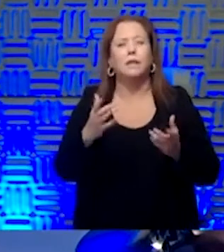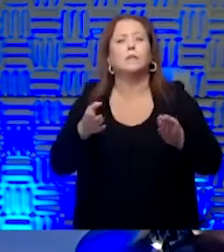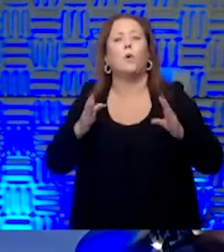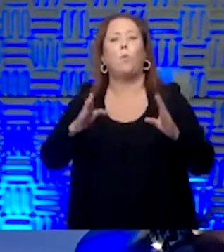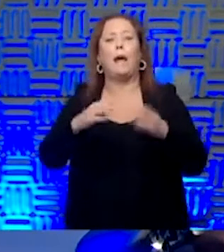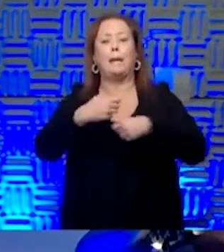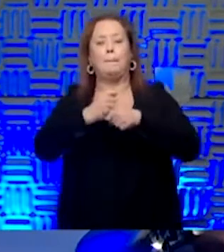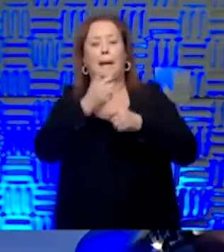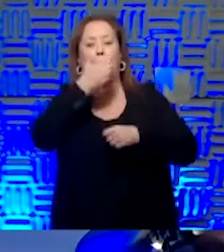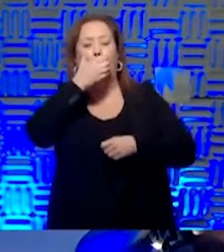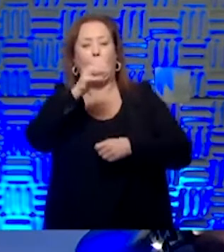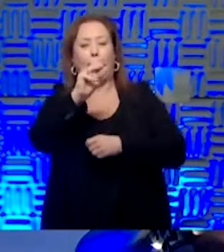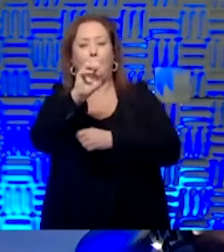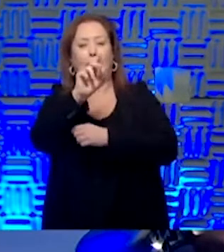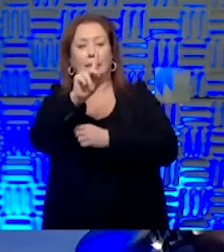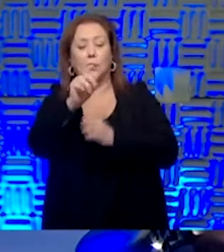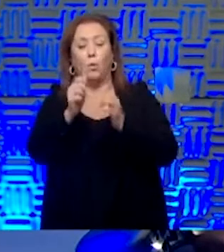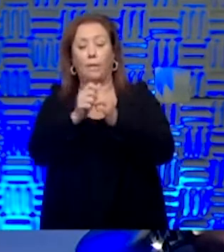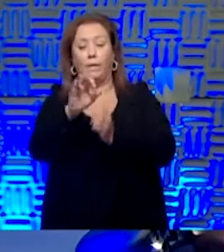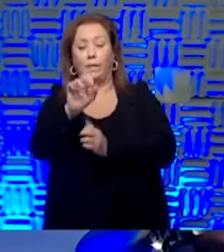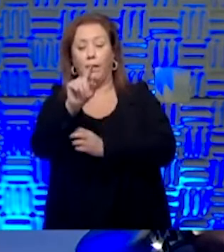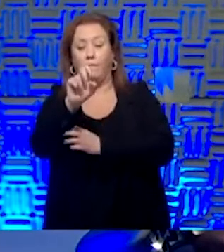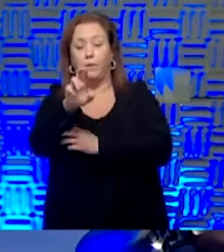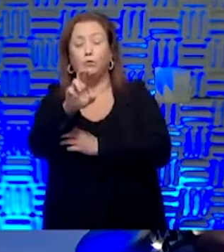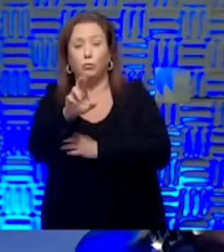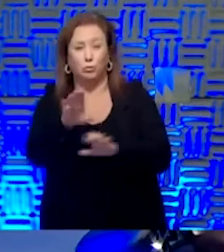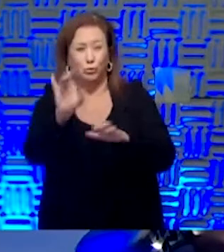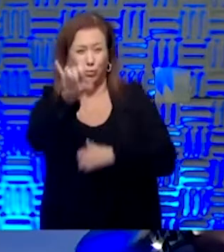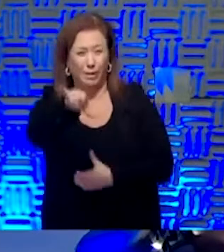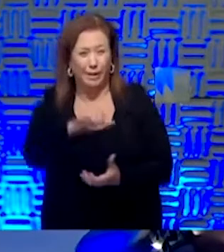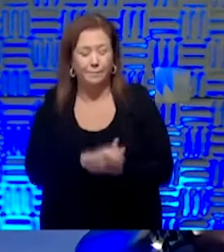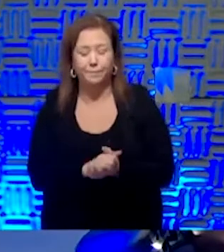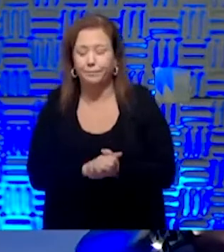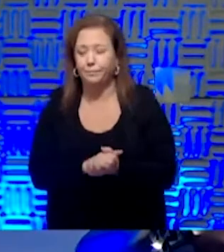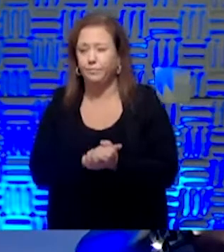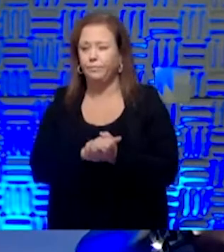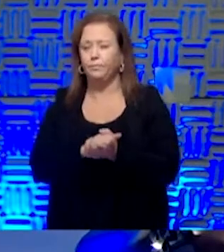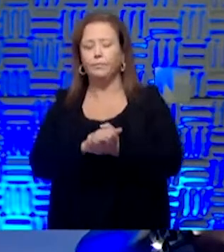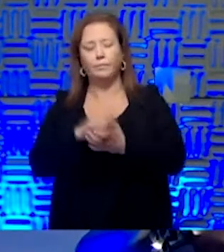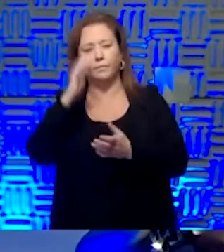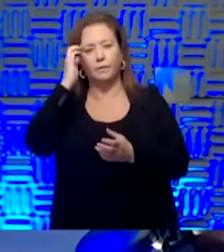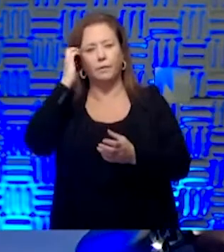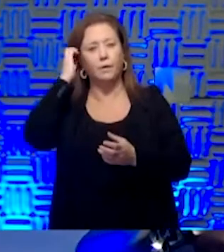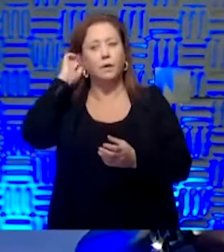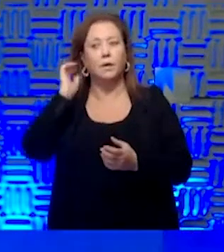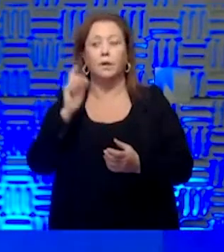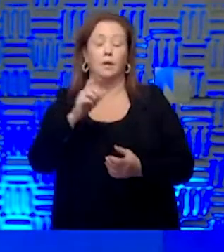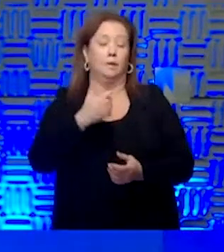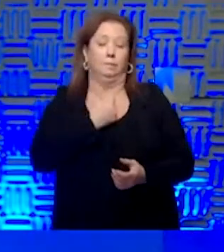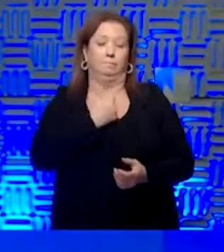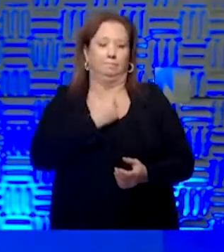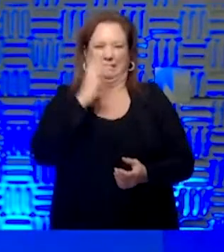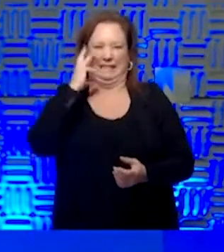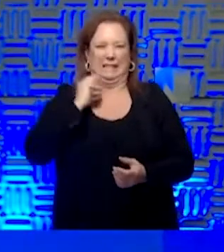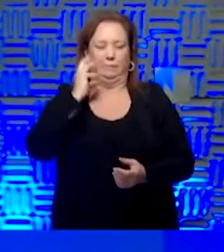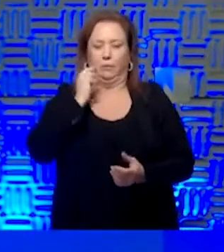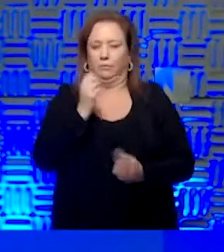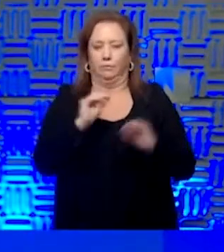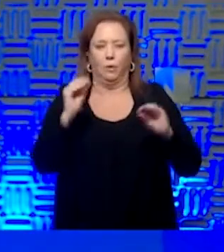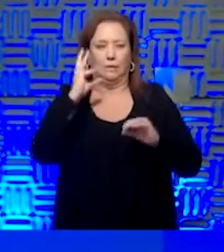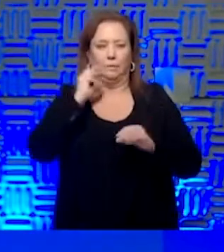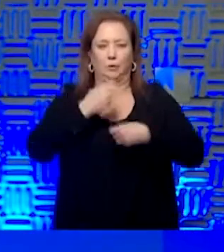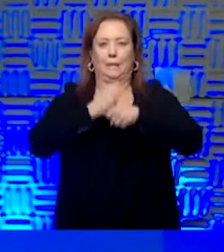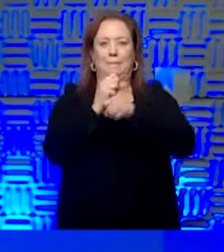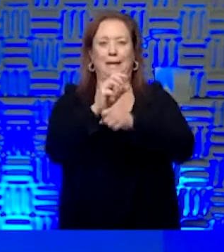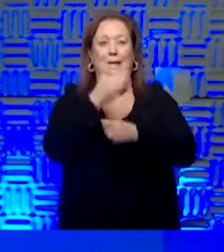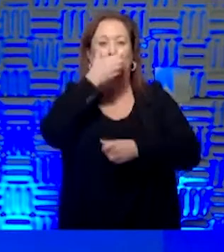probably not great if you're going to choose to take that extreme measure? I don't have much experience or any experience in